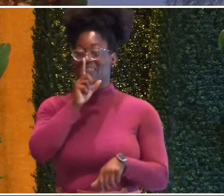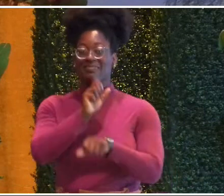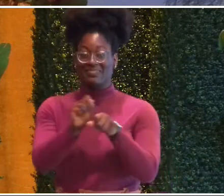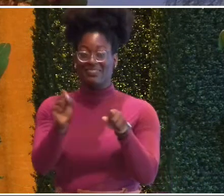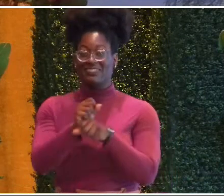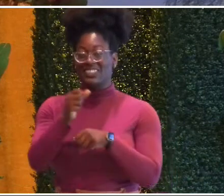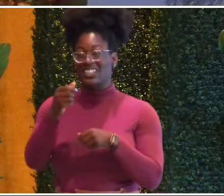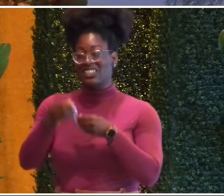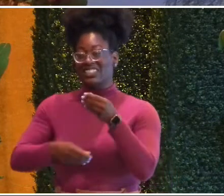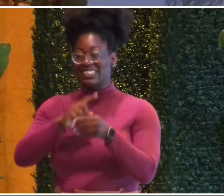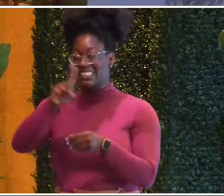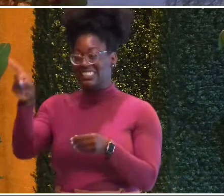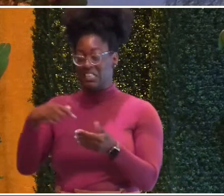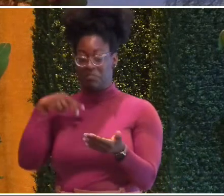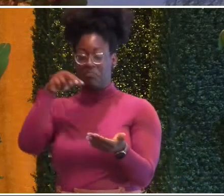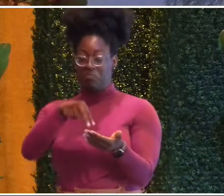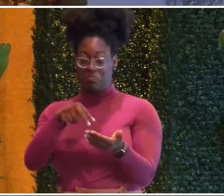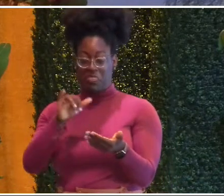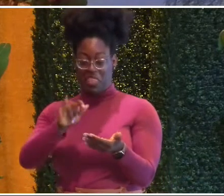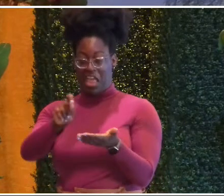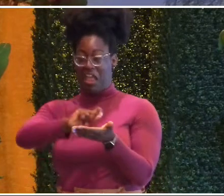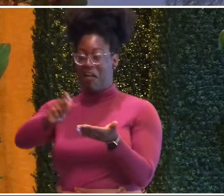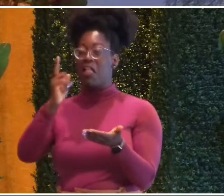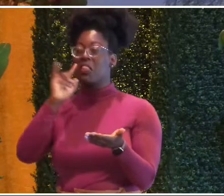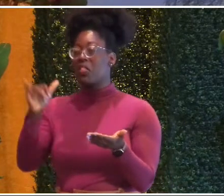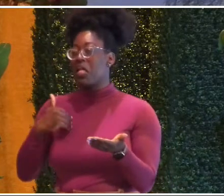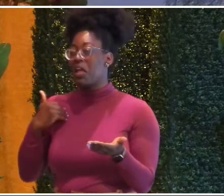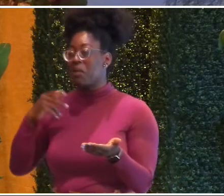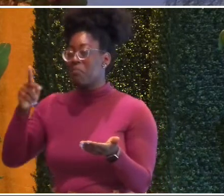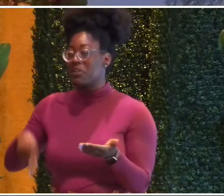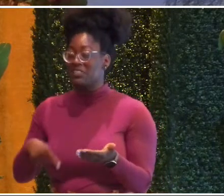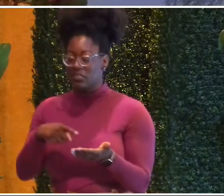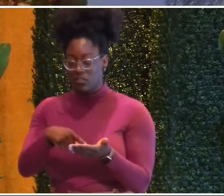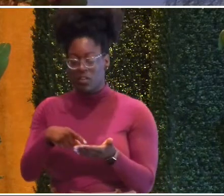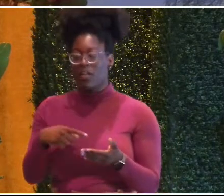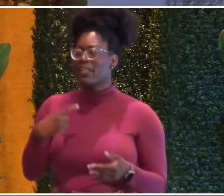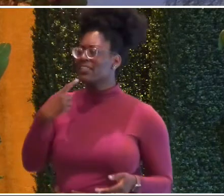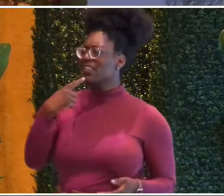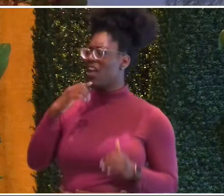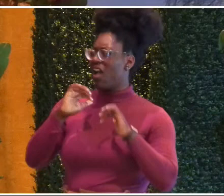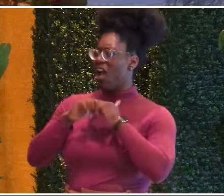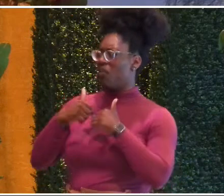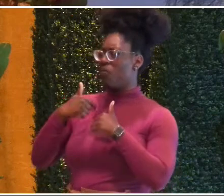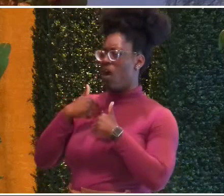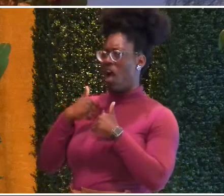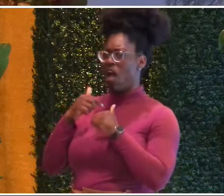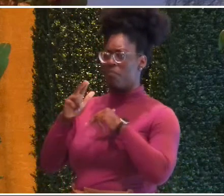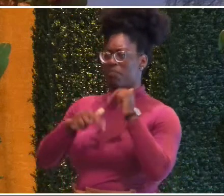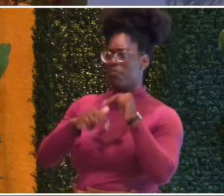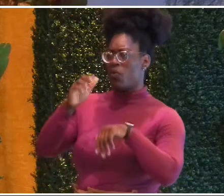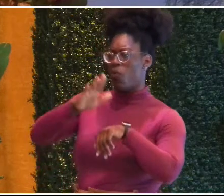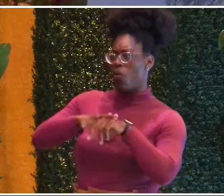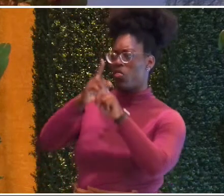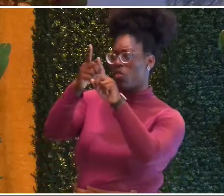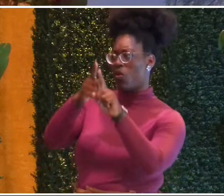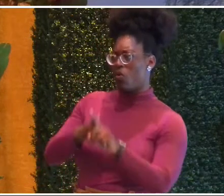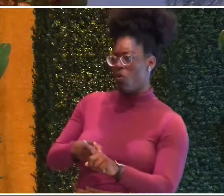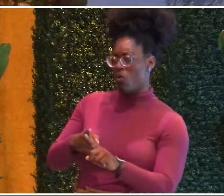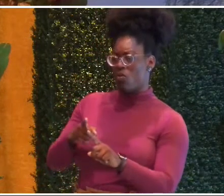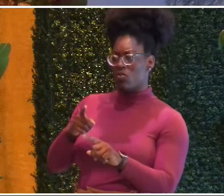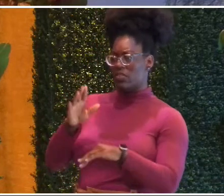youth, how should we go on to fulfill the goals that y'all have for the world? In other words, what do y'all want to see from the